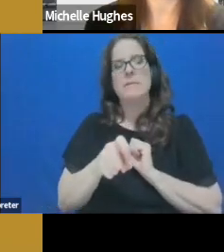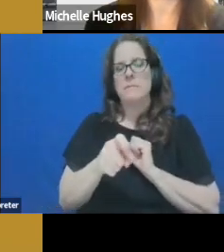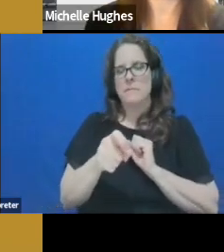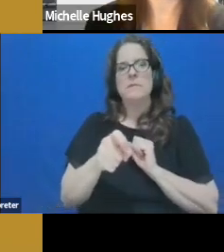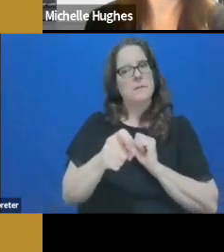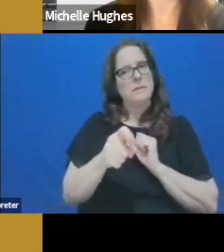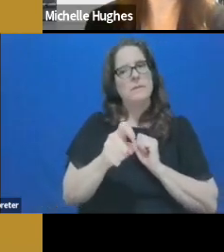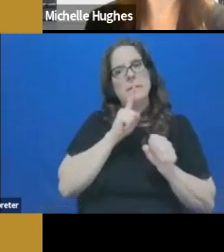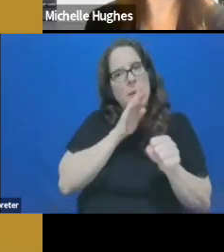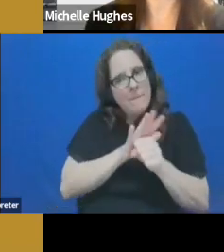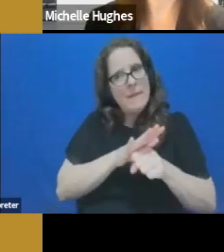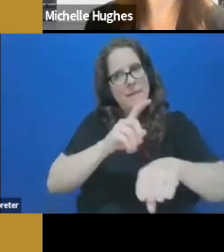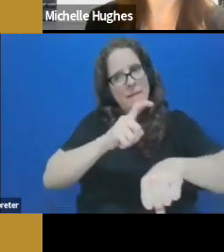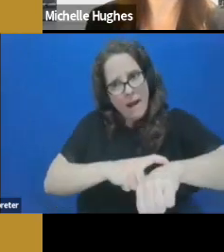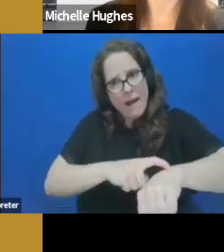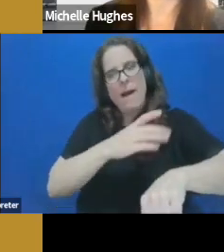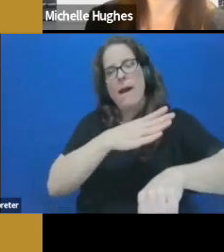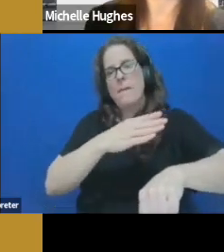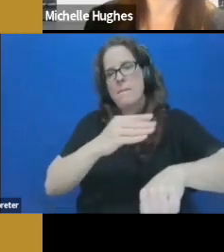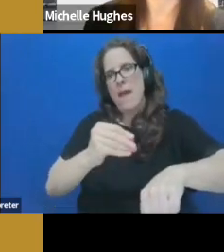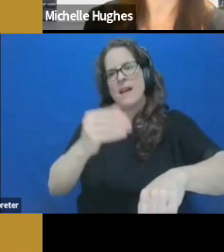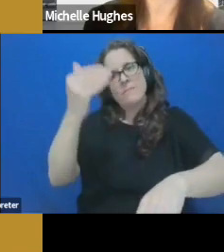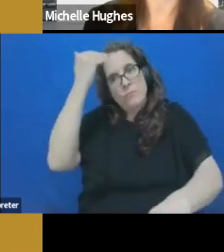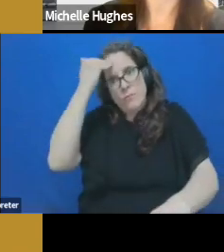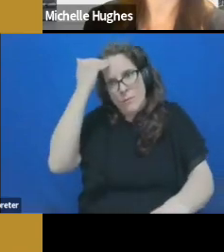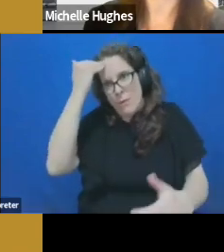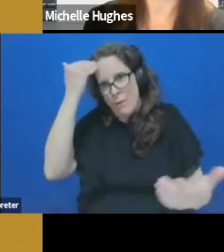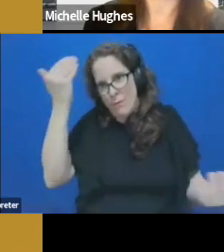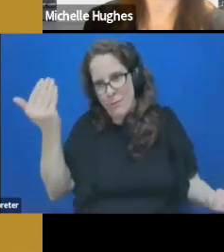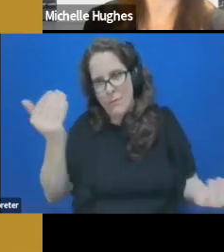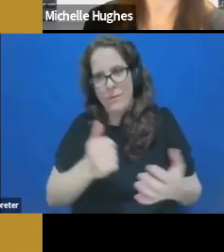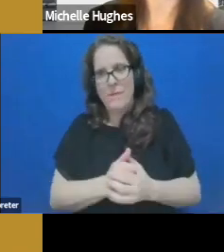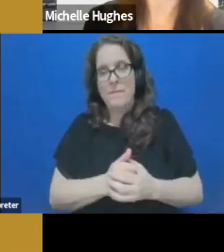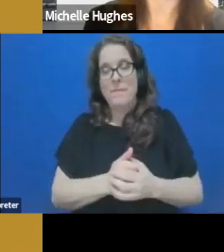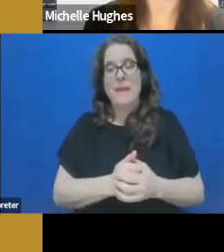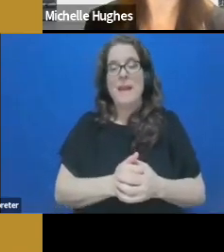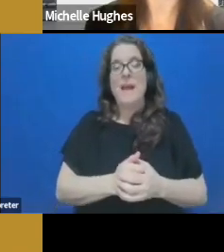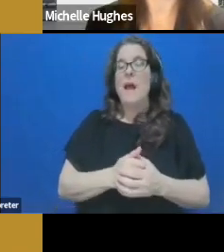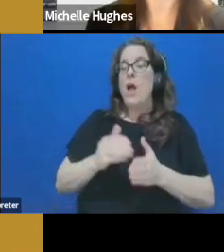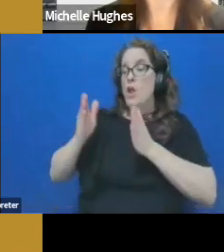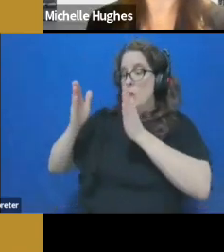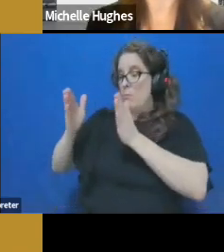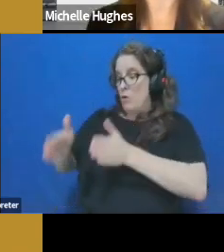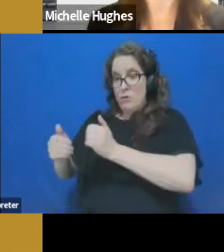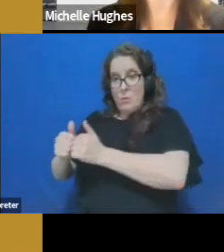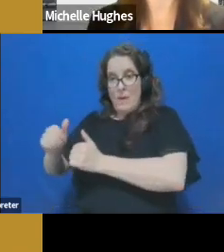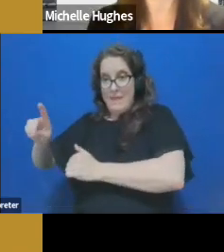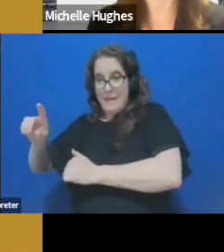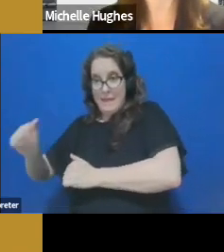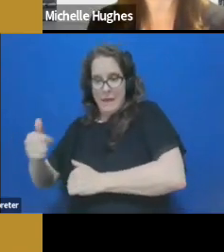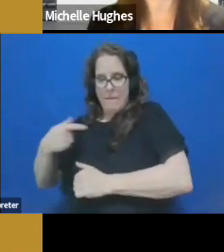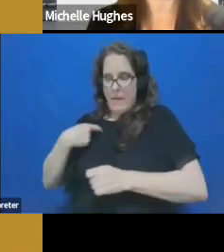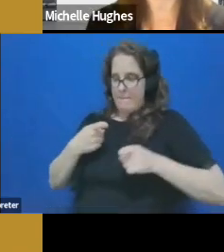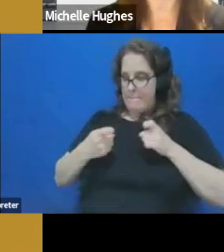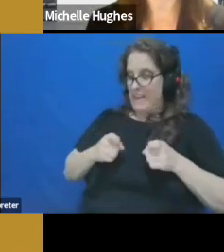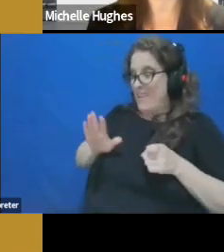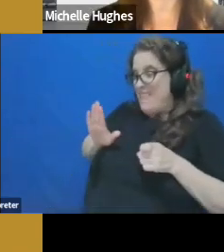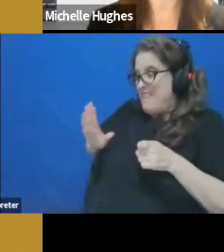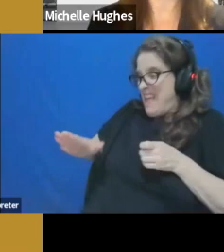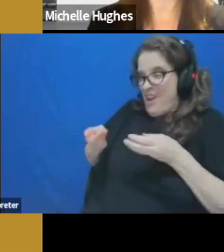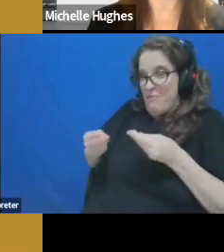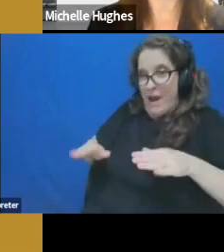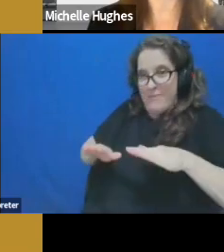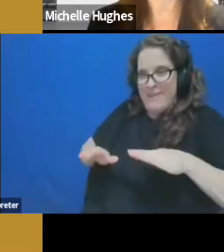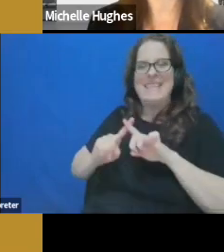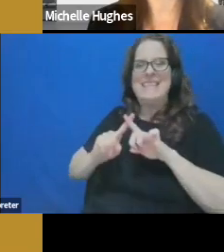required. Managing property for a beneficiary who has disabilities is different than managing funds for yourself. One